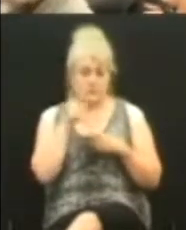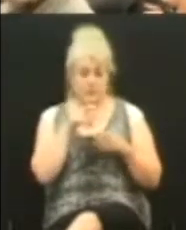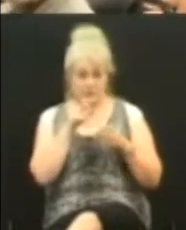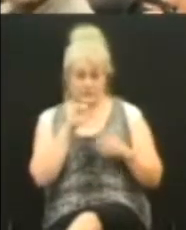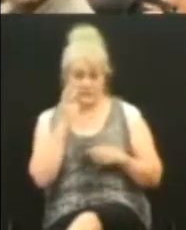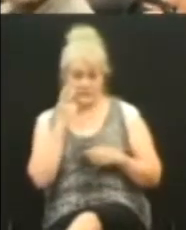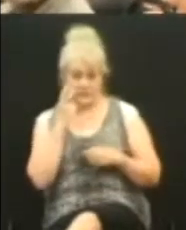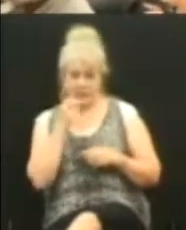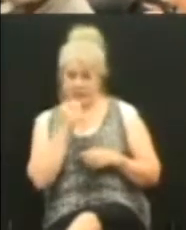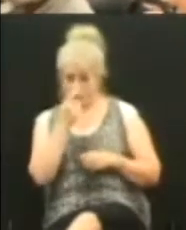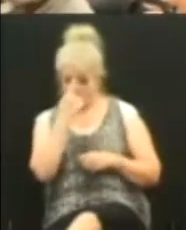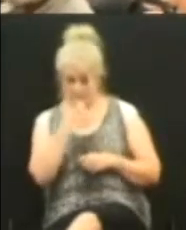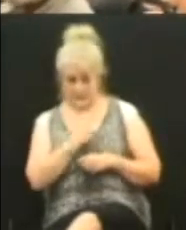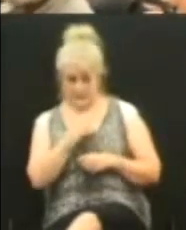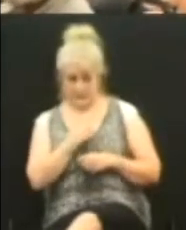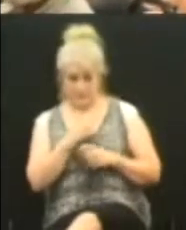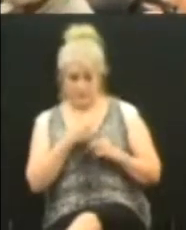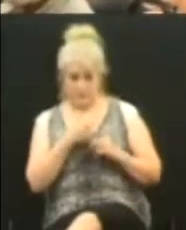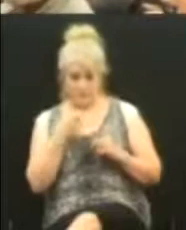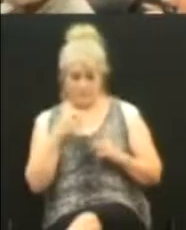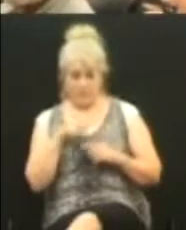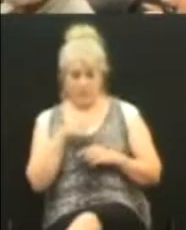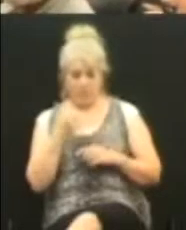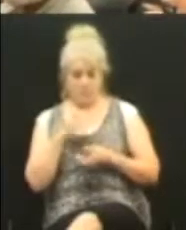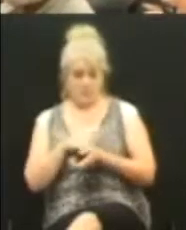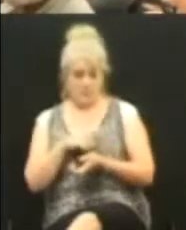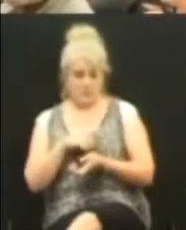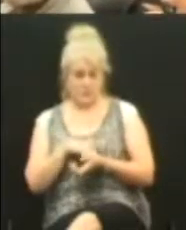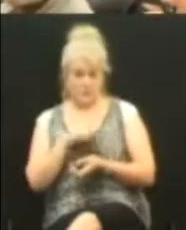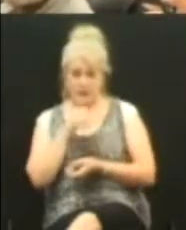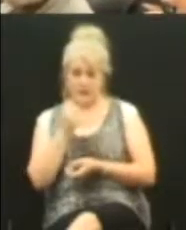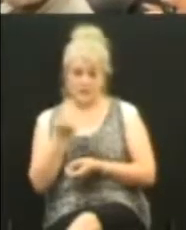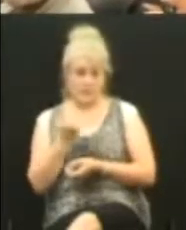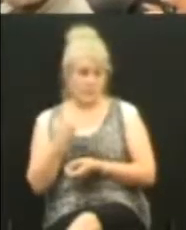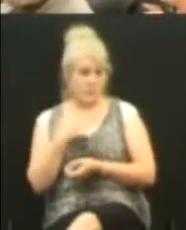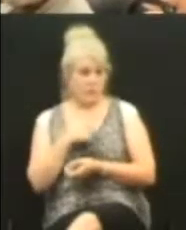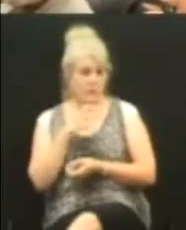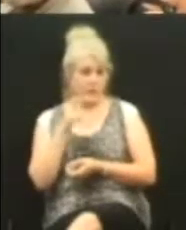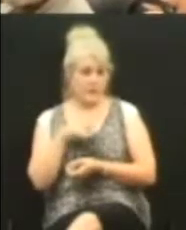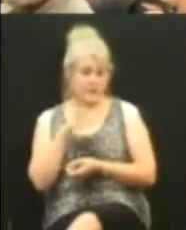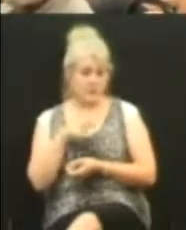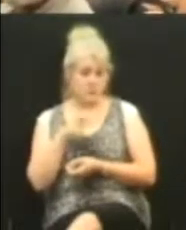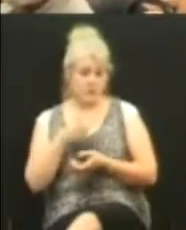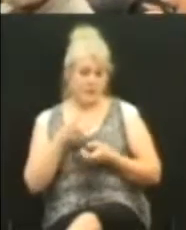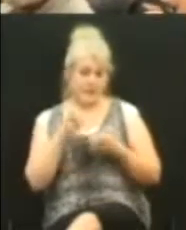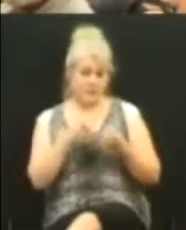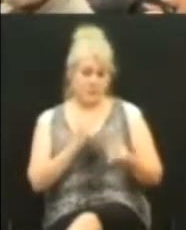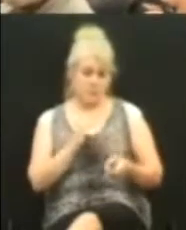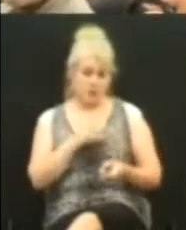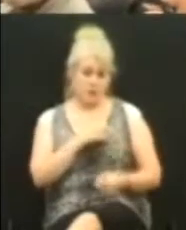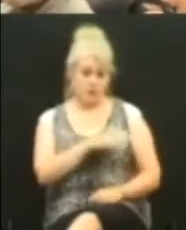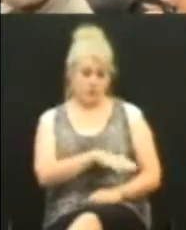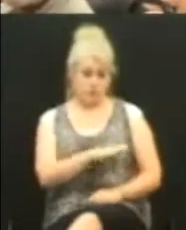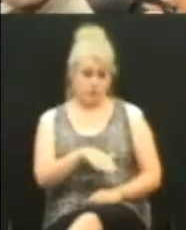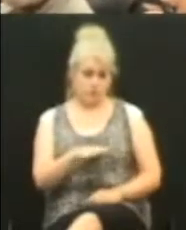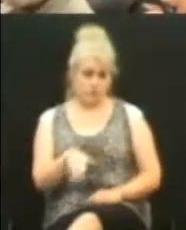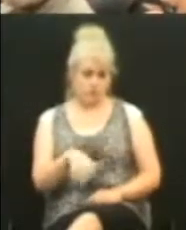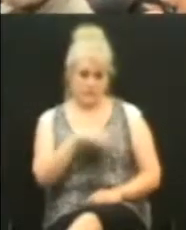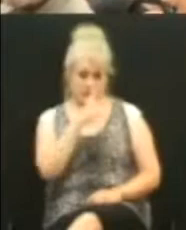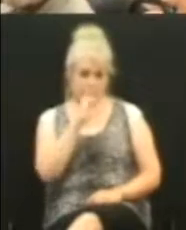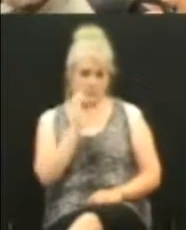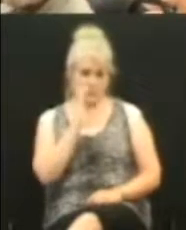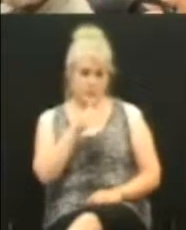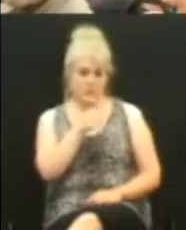not from myself, but from our own doctors and professionals, this is not something that we should be spoon-feeding our children, as they are the ones who will most likely be suffering in much later